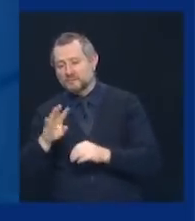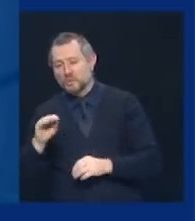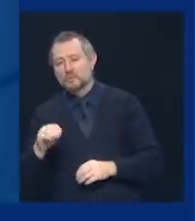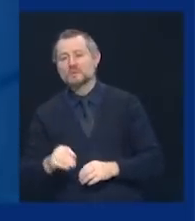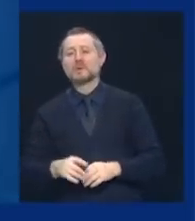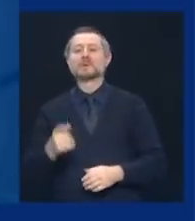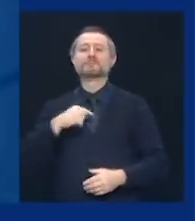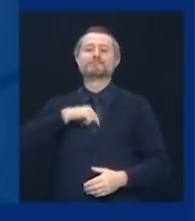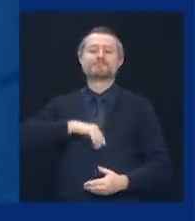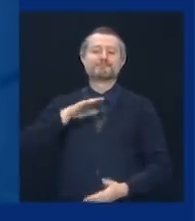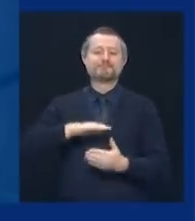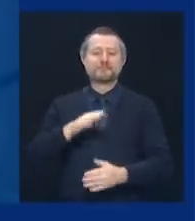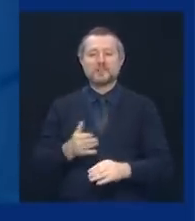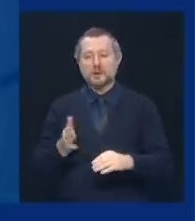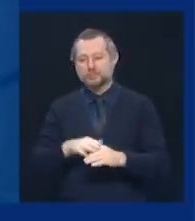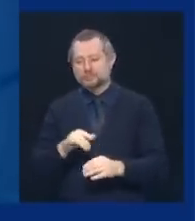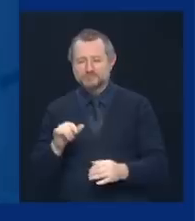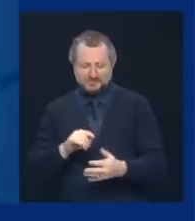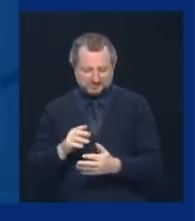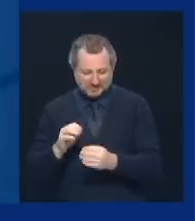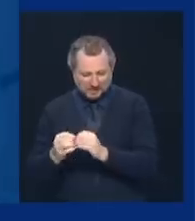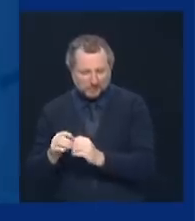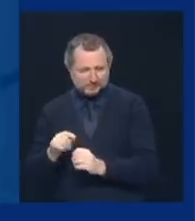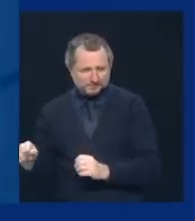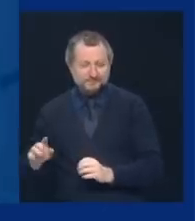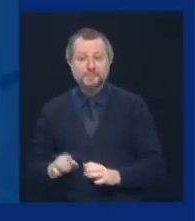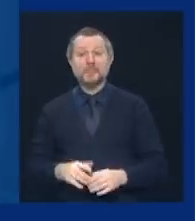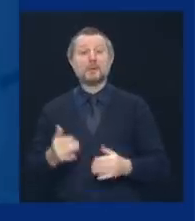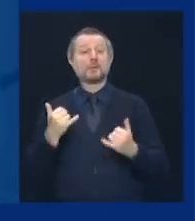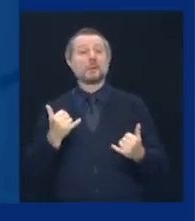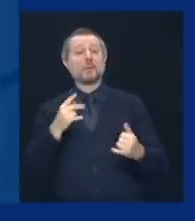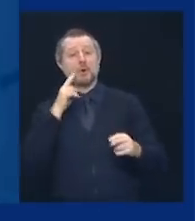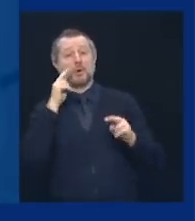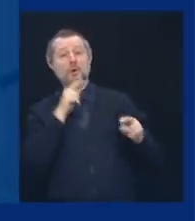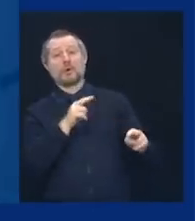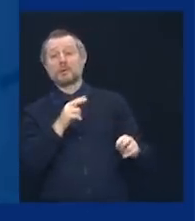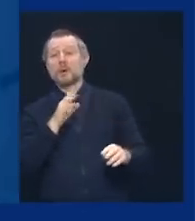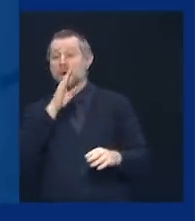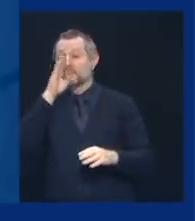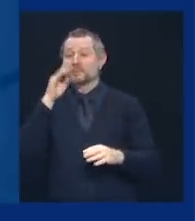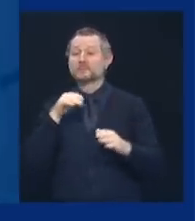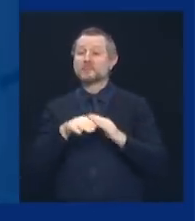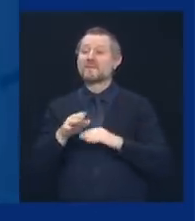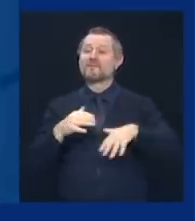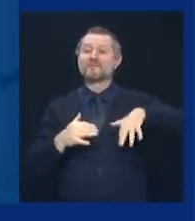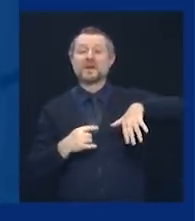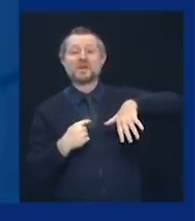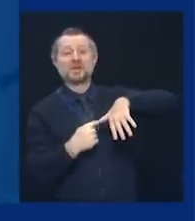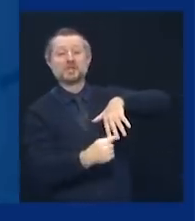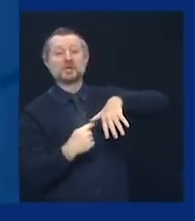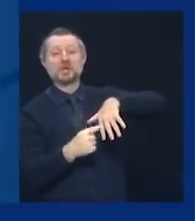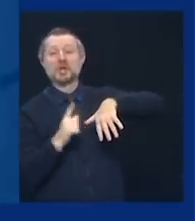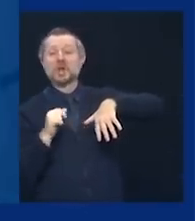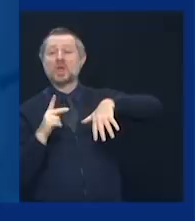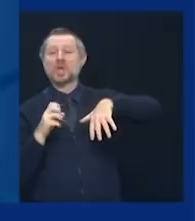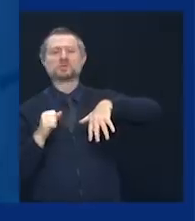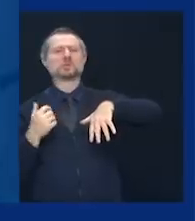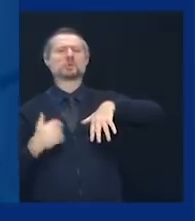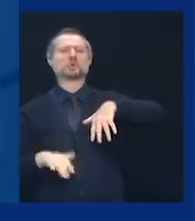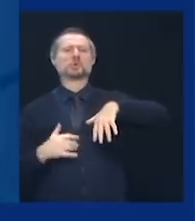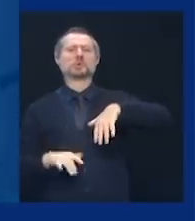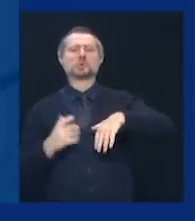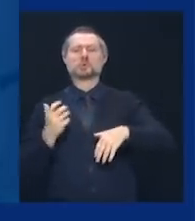By percentage of population, Finger Lakes, Finger Lakes, Finger Lakes. Finger Lakes has been a